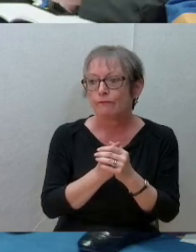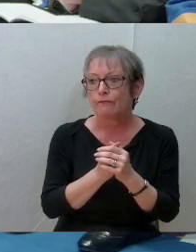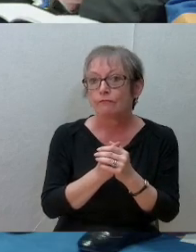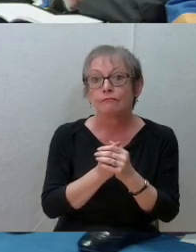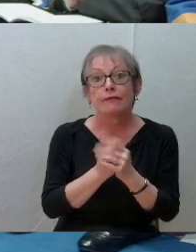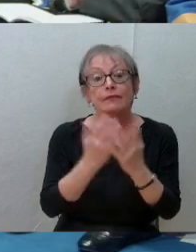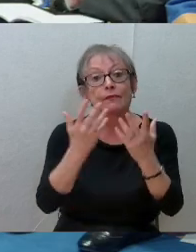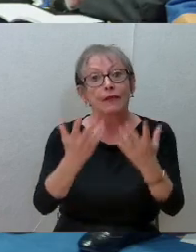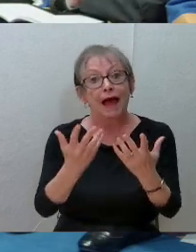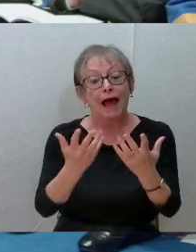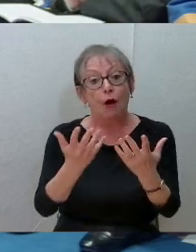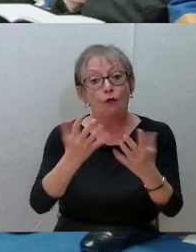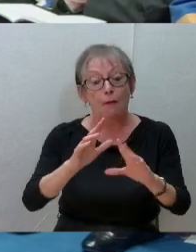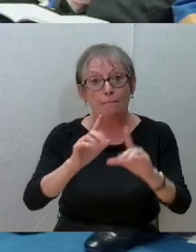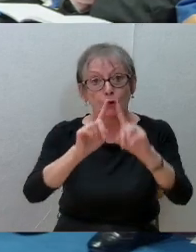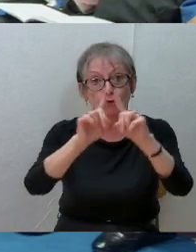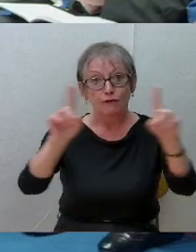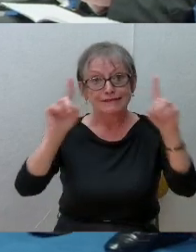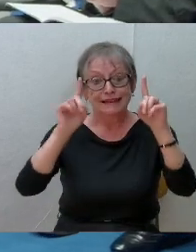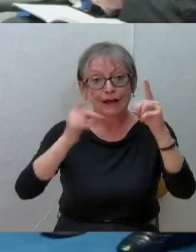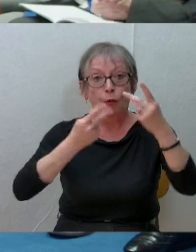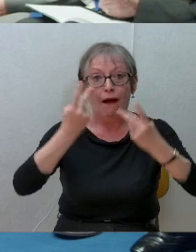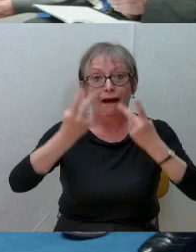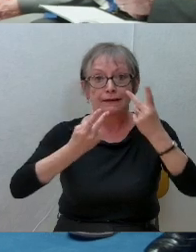We'll now hear from the university choir.